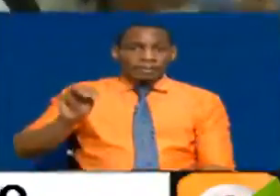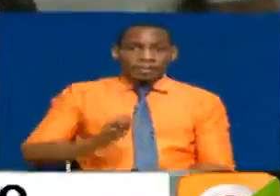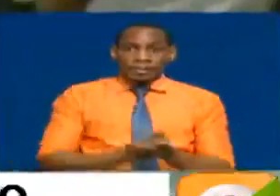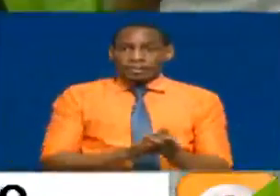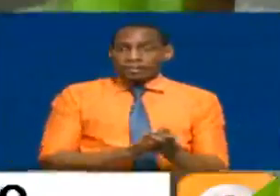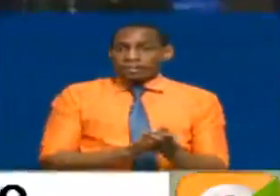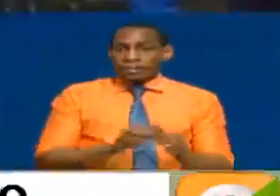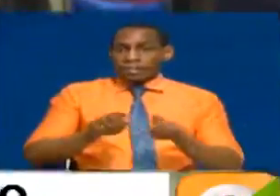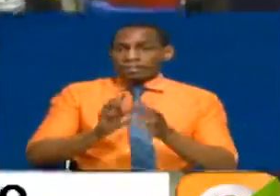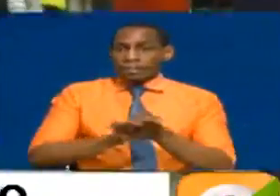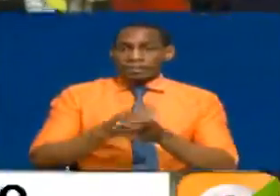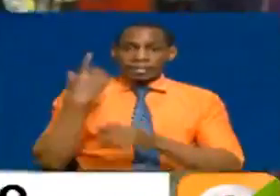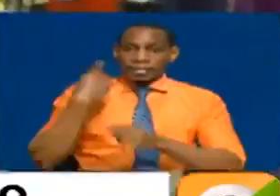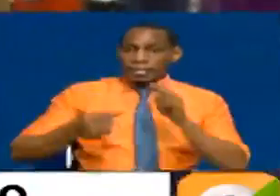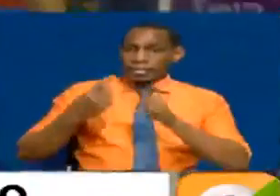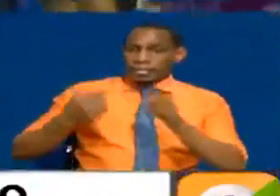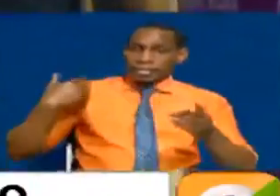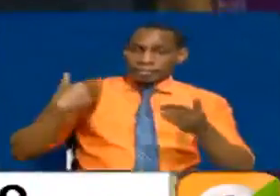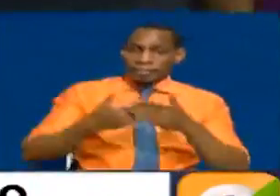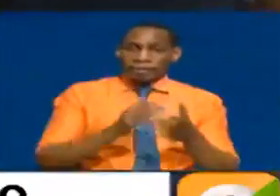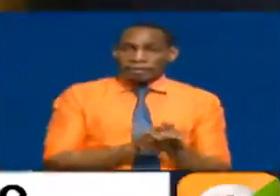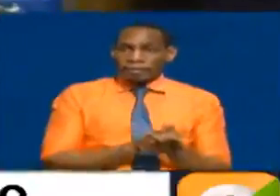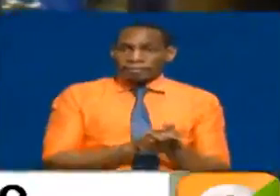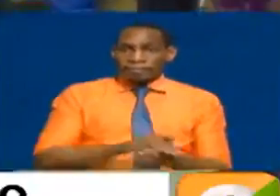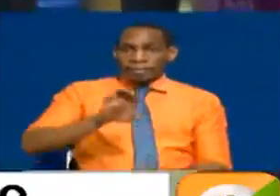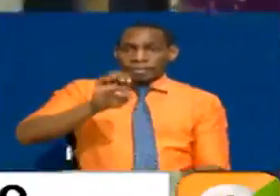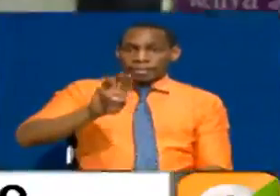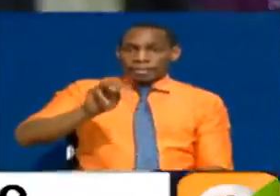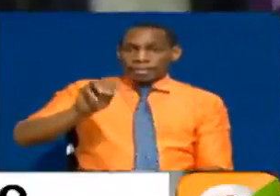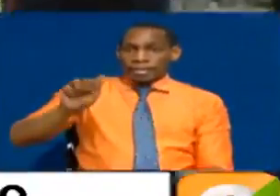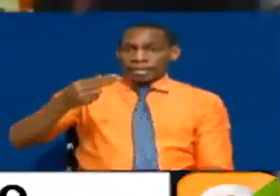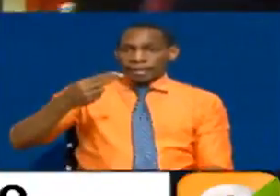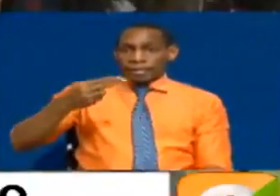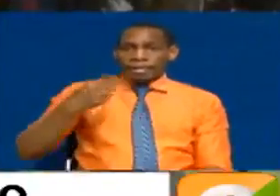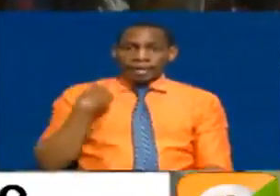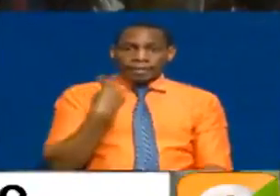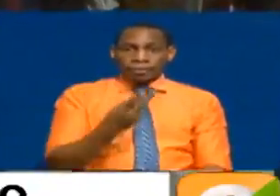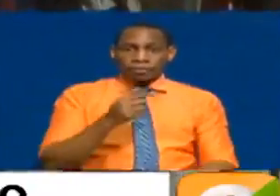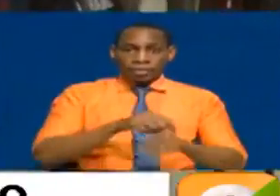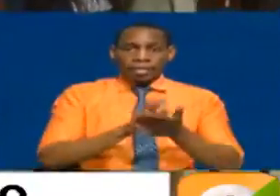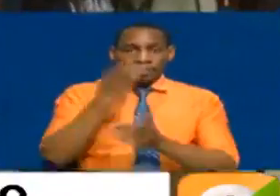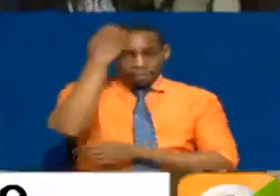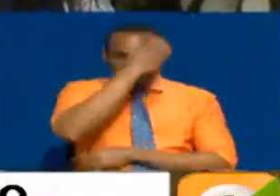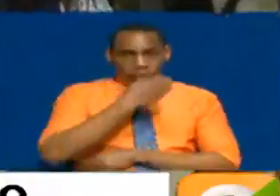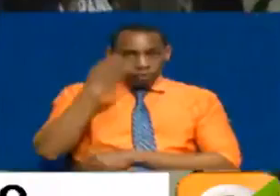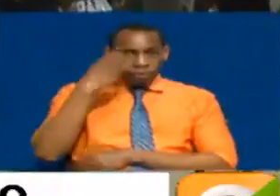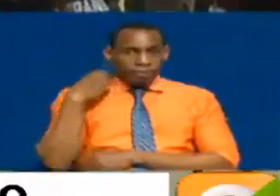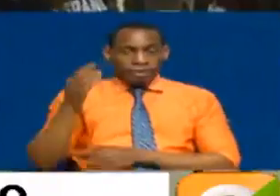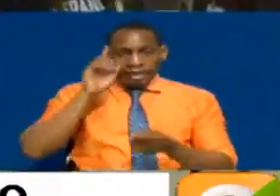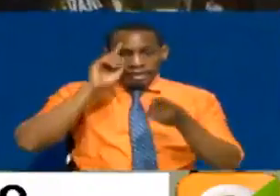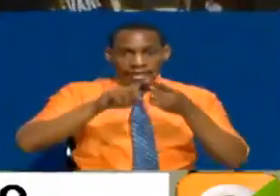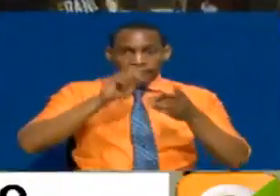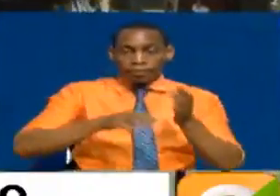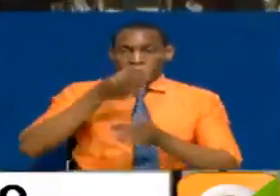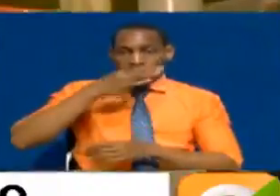and decathlon in recent years. Pole vaulter Emma Brentel, who was second during the European Championships, is eyeing